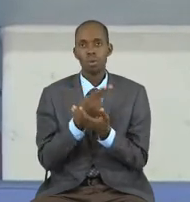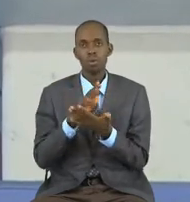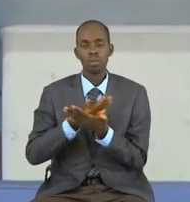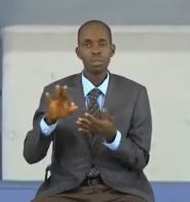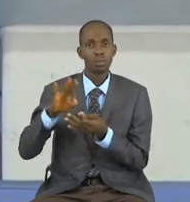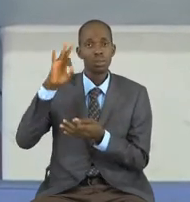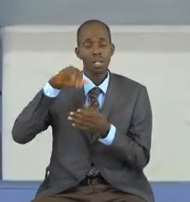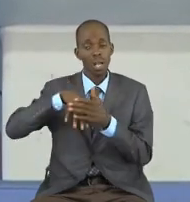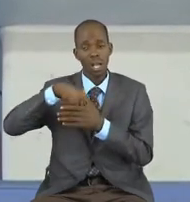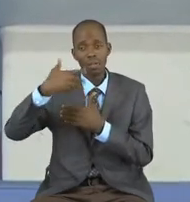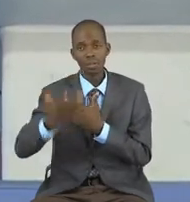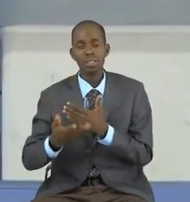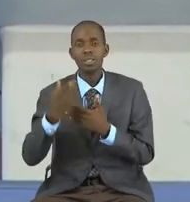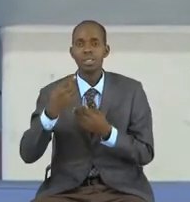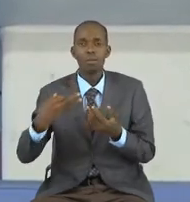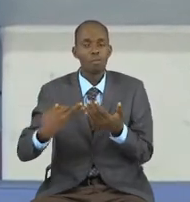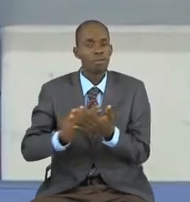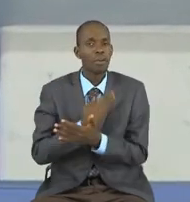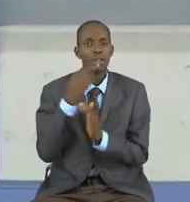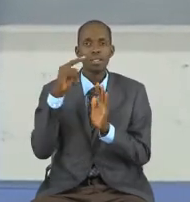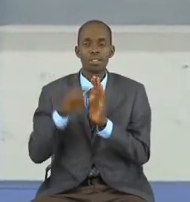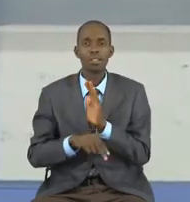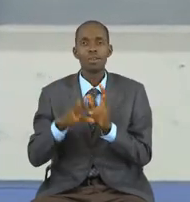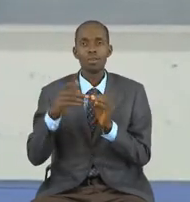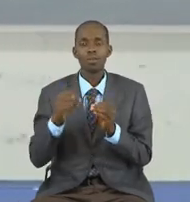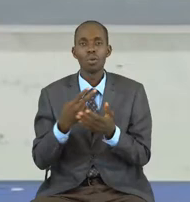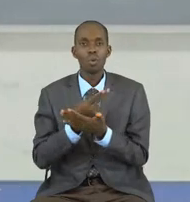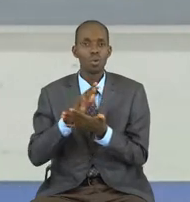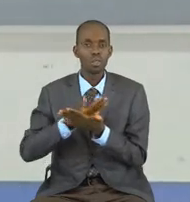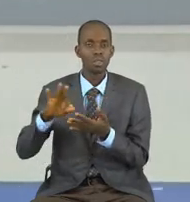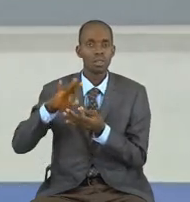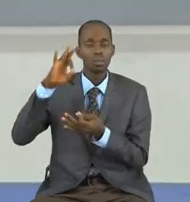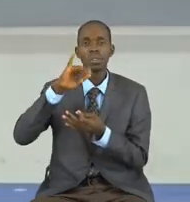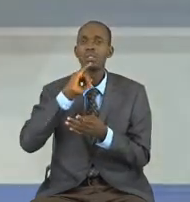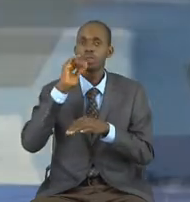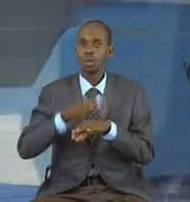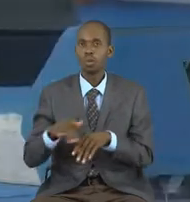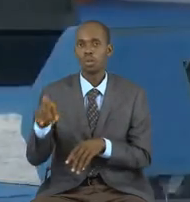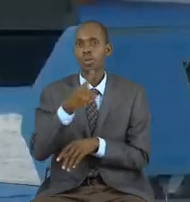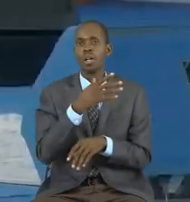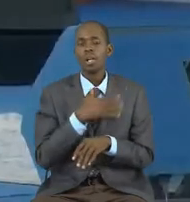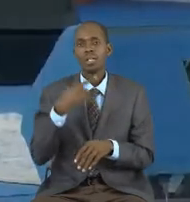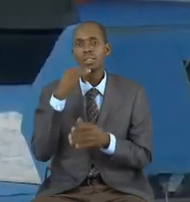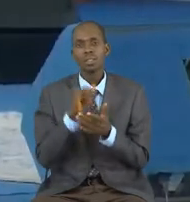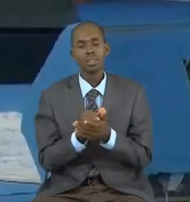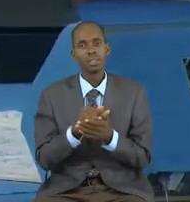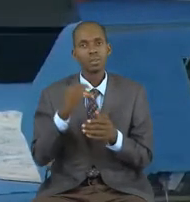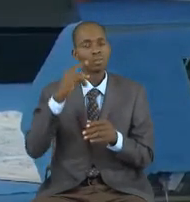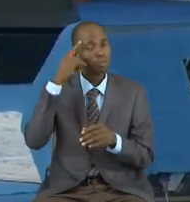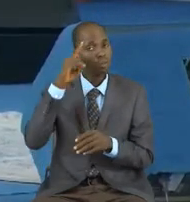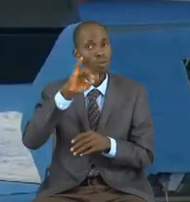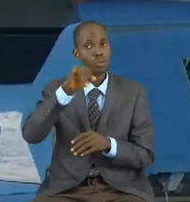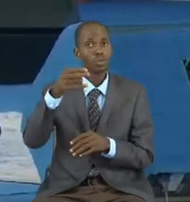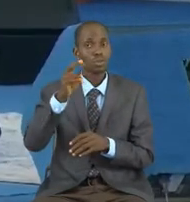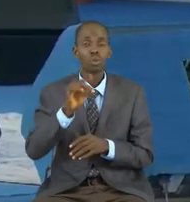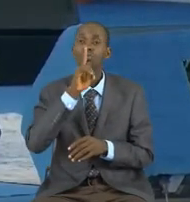and the freshness of the Holy Ghost is also upon you. And it says for John, truly baptized with